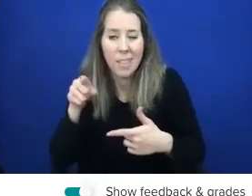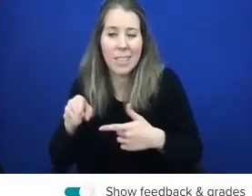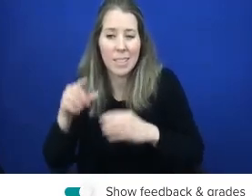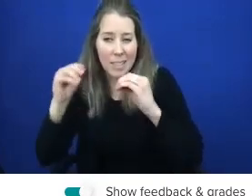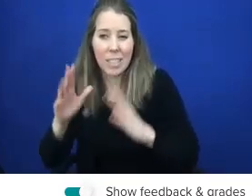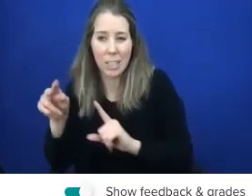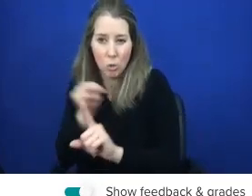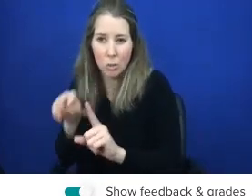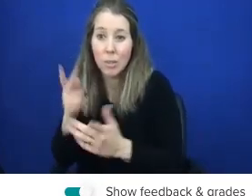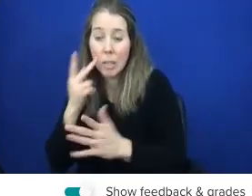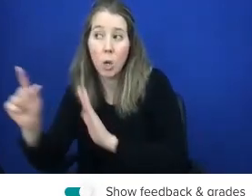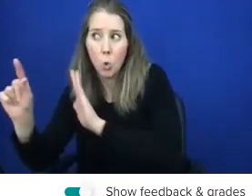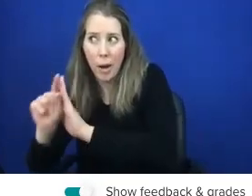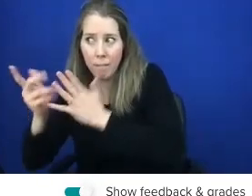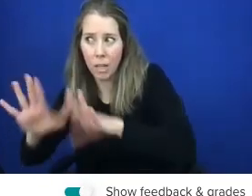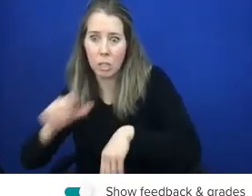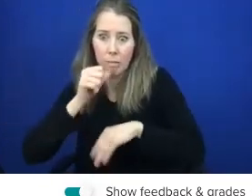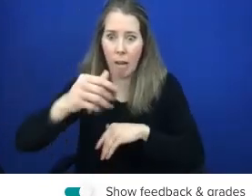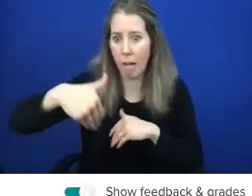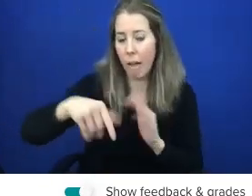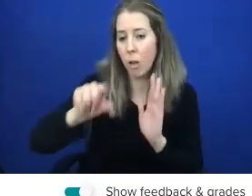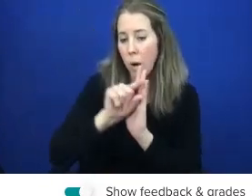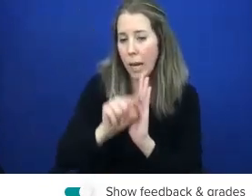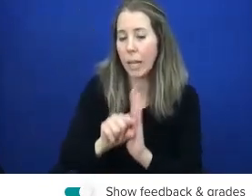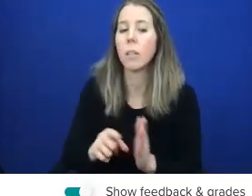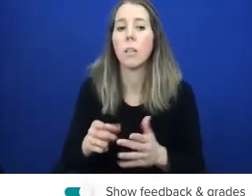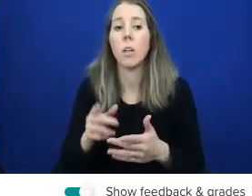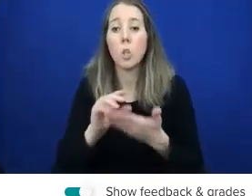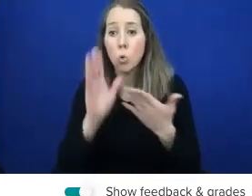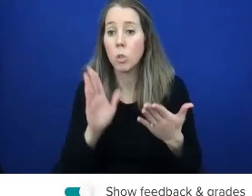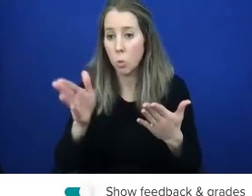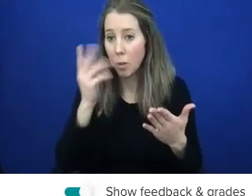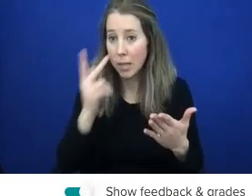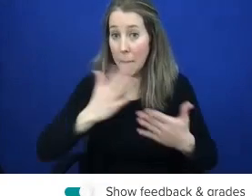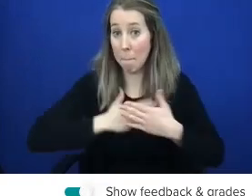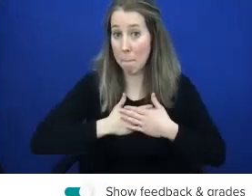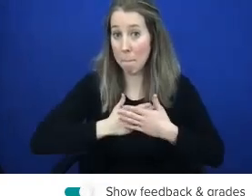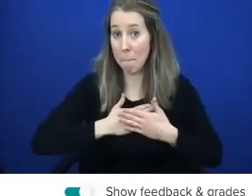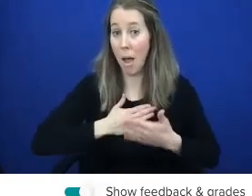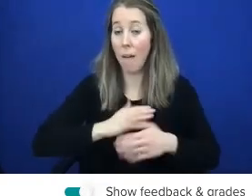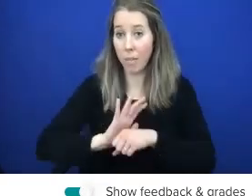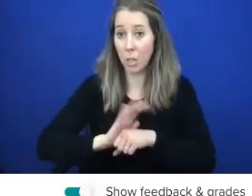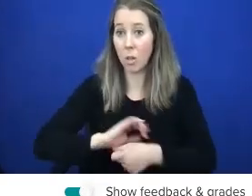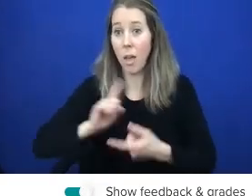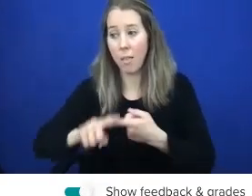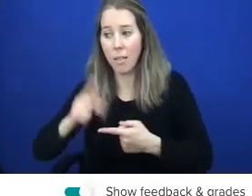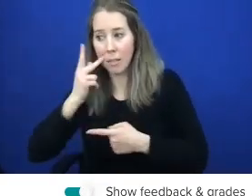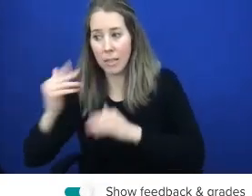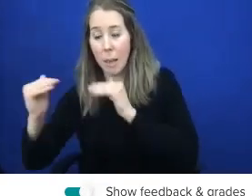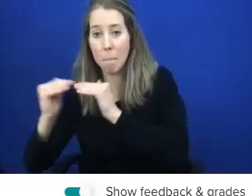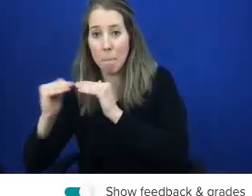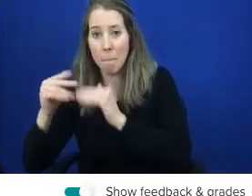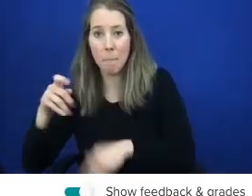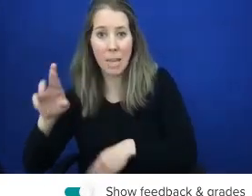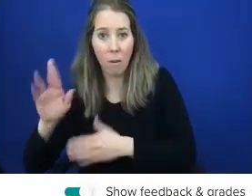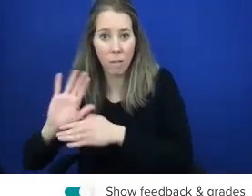my ungraded and I see my graded. For students, they'll see mine, so my videos, and they'll see peer. So if there are